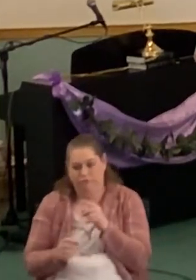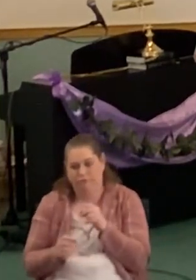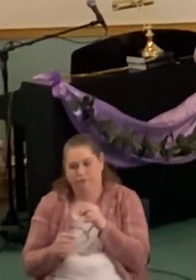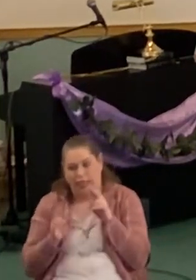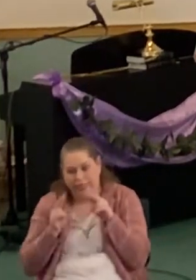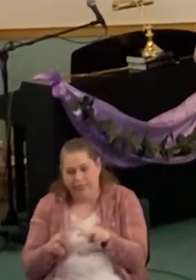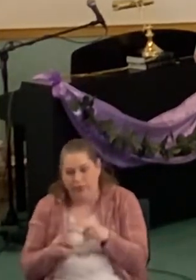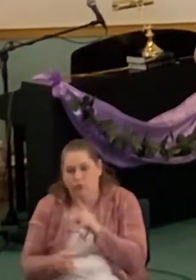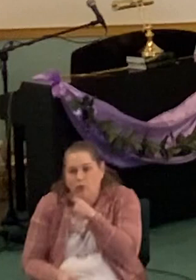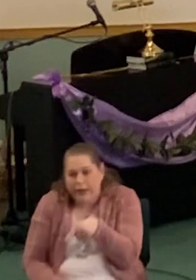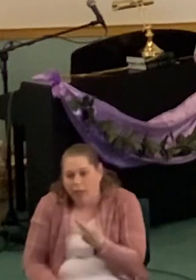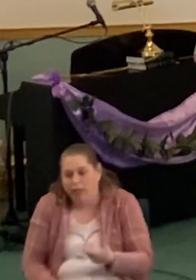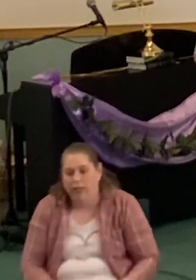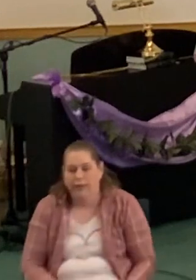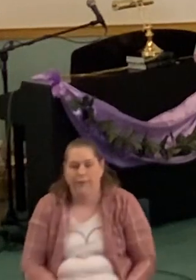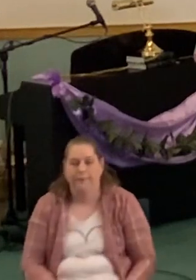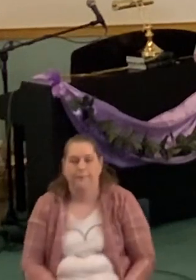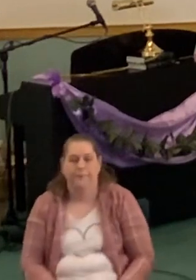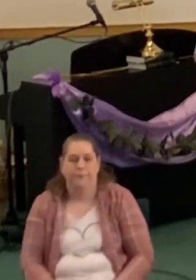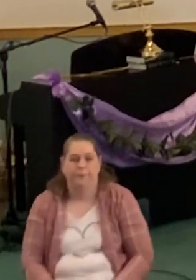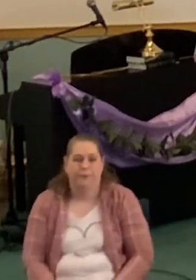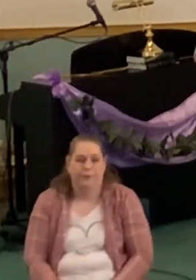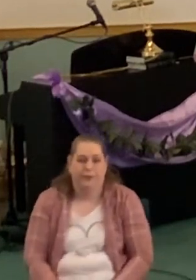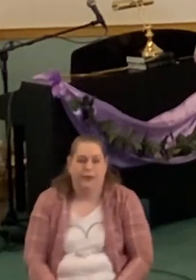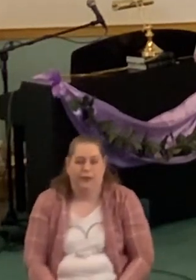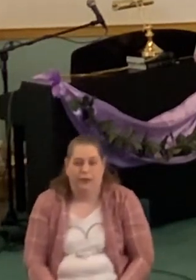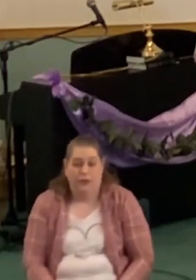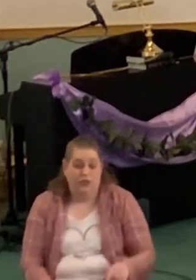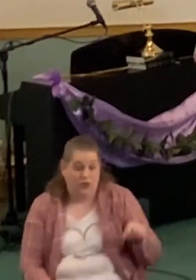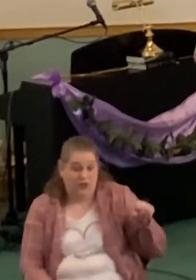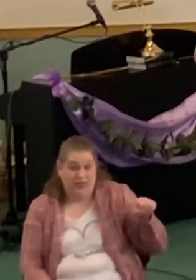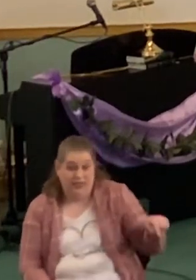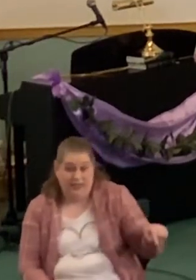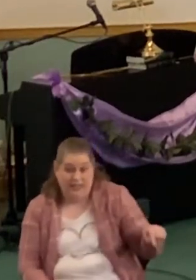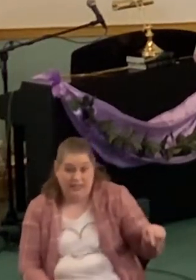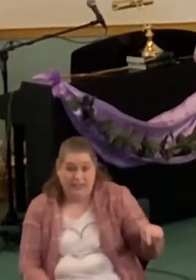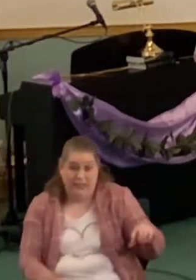than leopards to say they are the fastest armies on the earth.